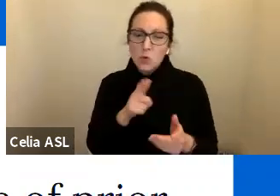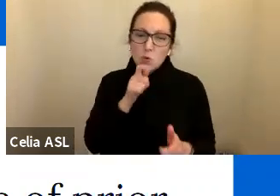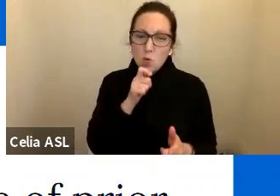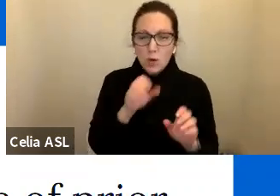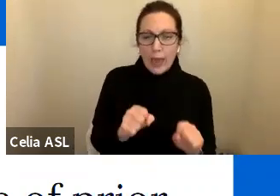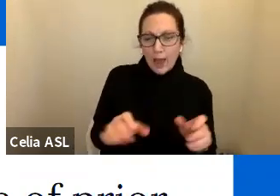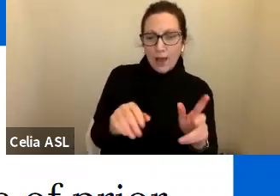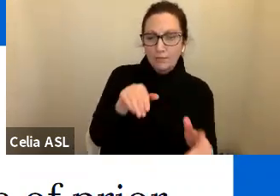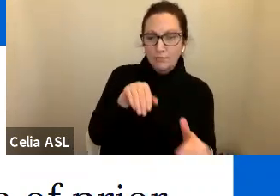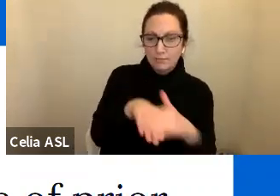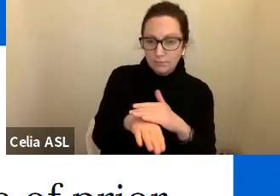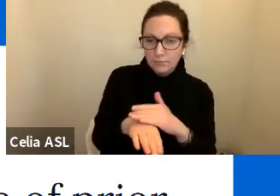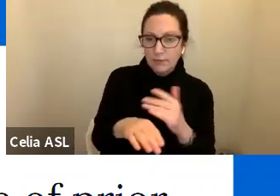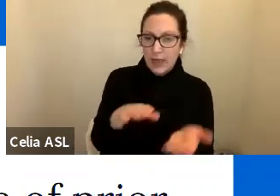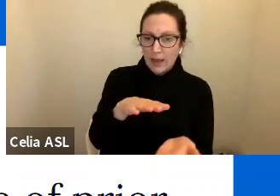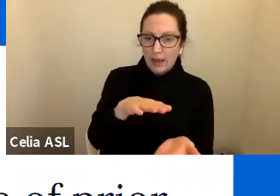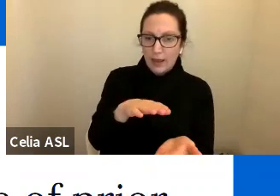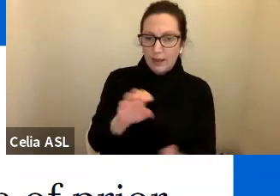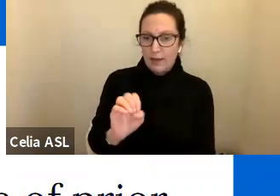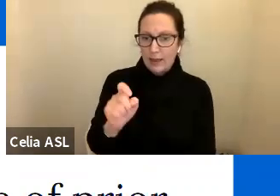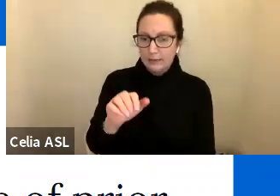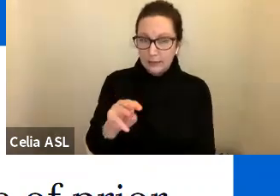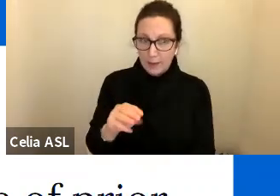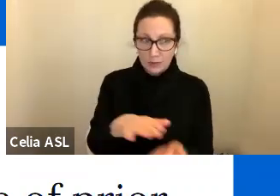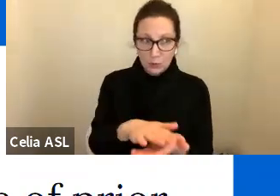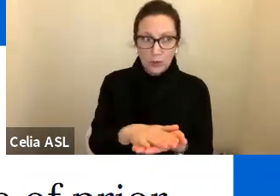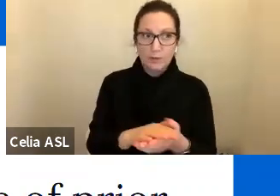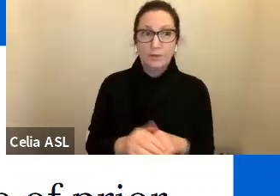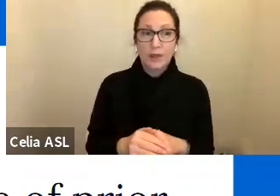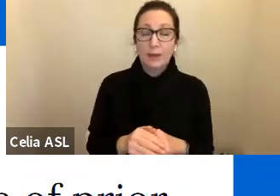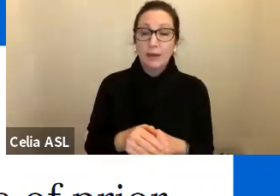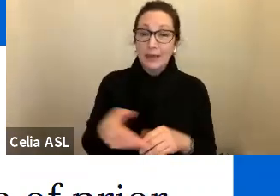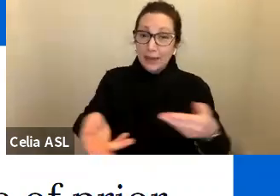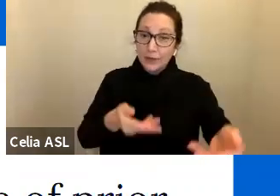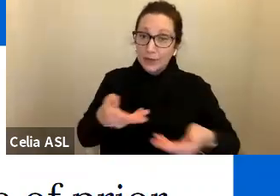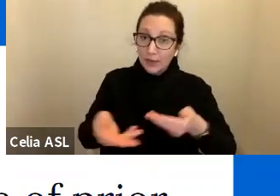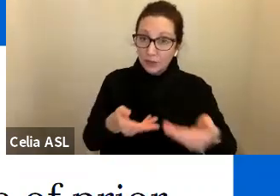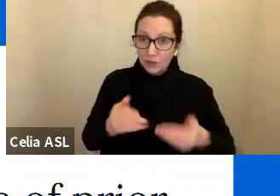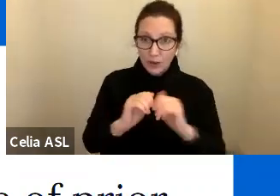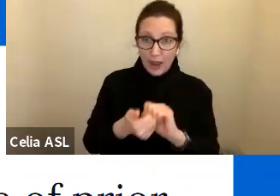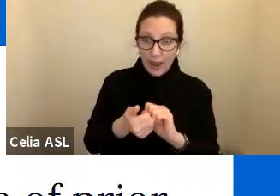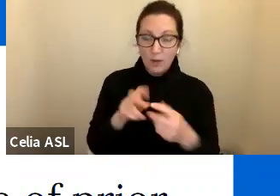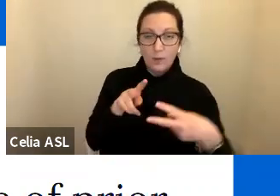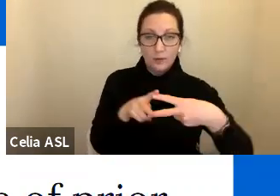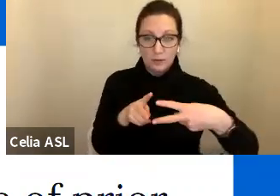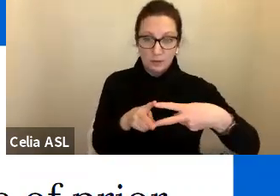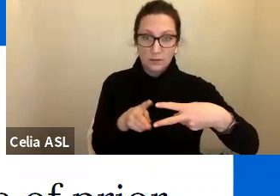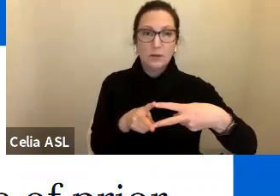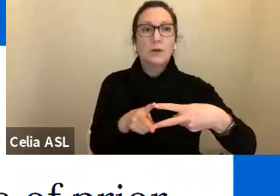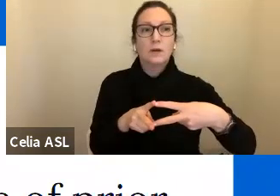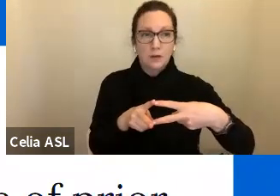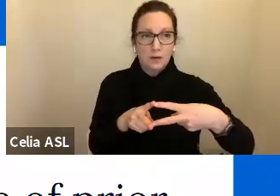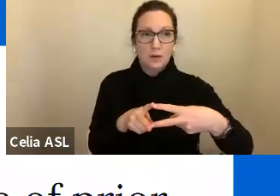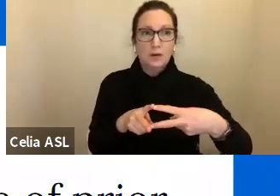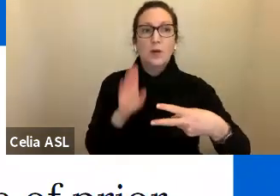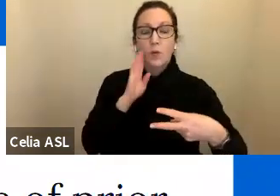school. So the invitations to exam schools will be done through two mechanisms, both of which, again, use the prior report